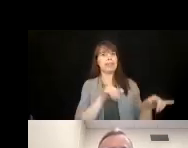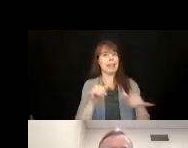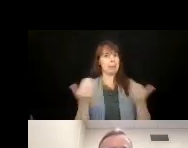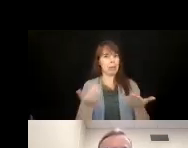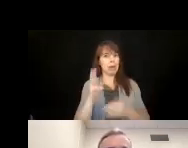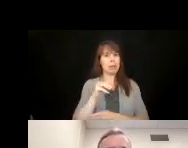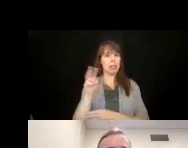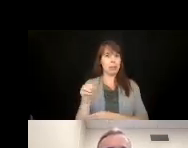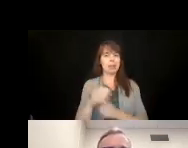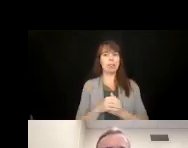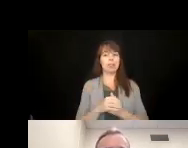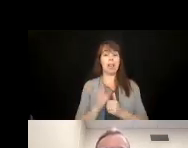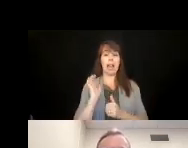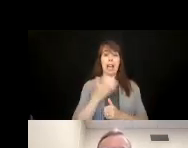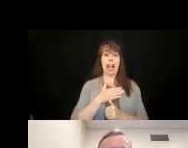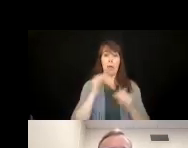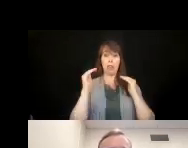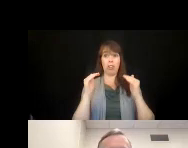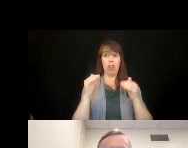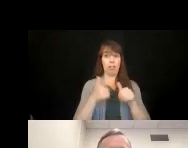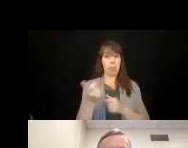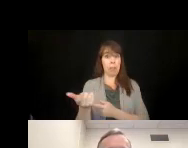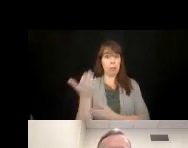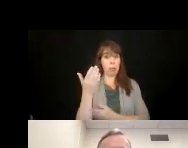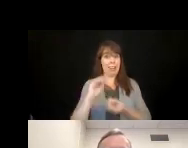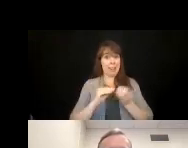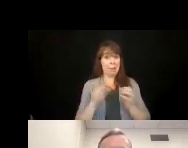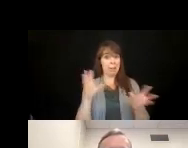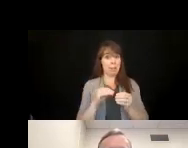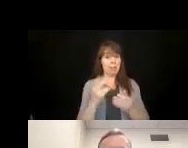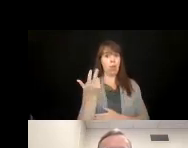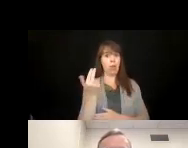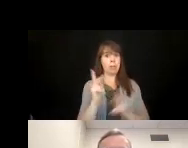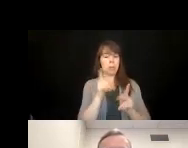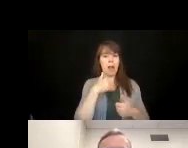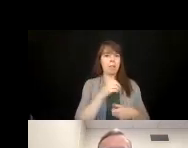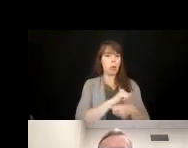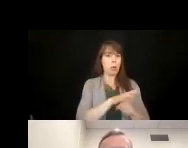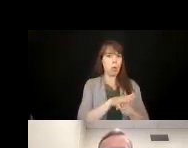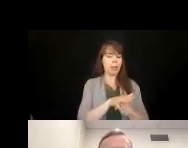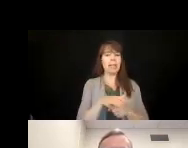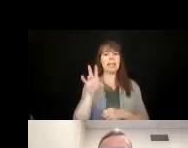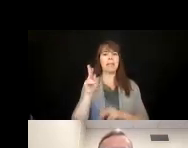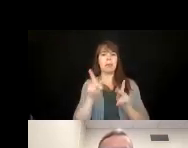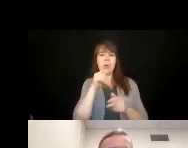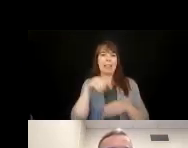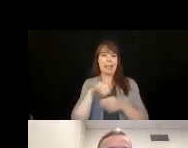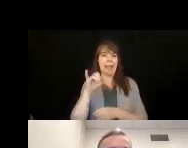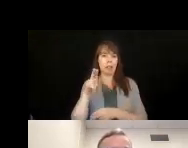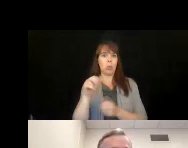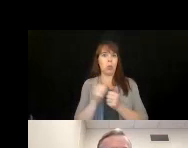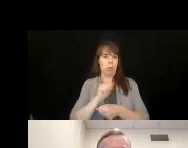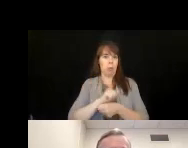morning, our adult inpatient census was 13 patients with COVID and 7 patients in our ICUs. Rates